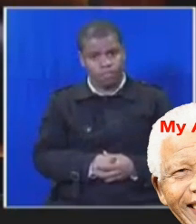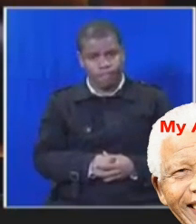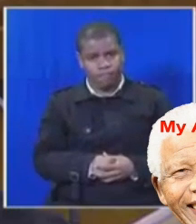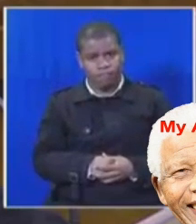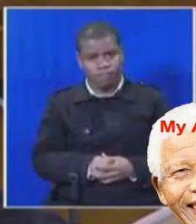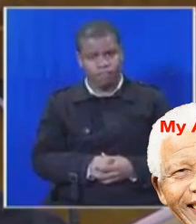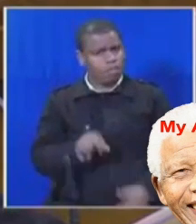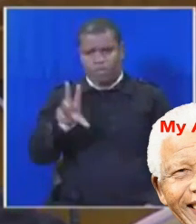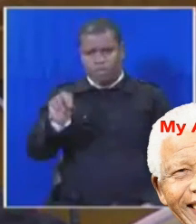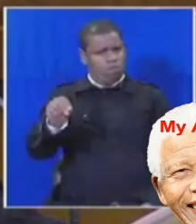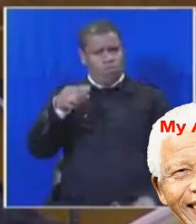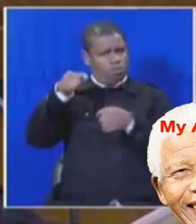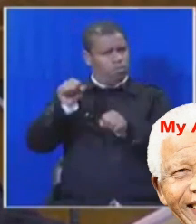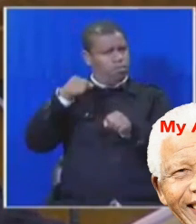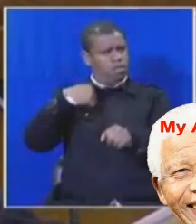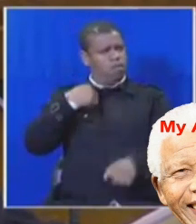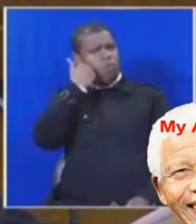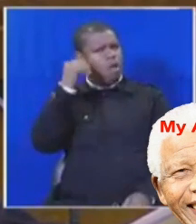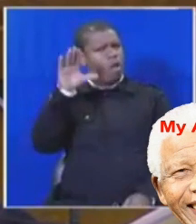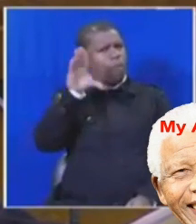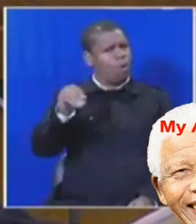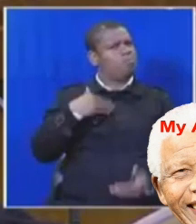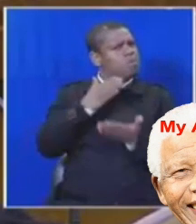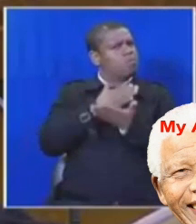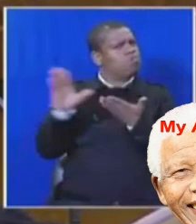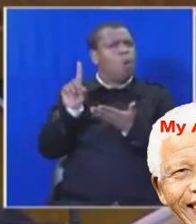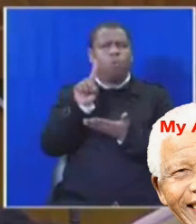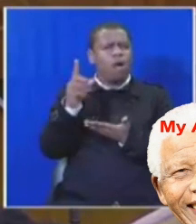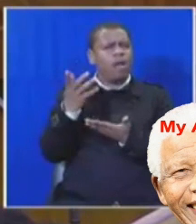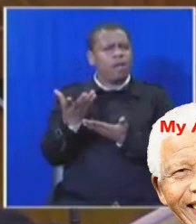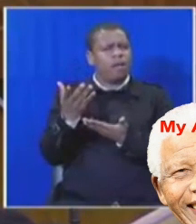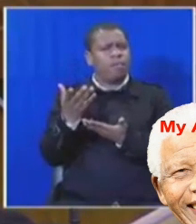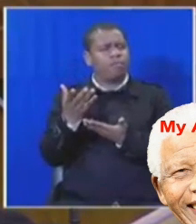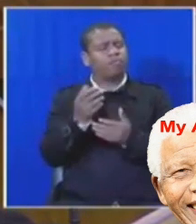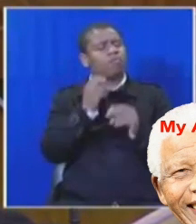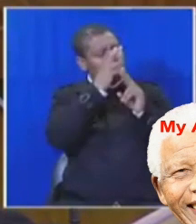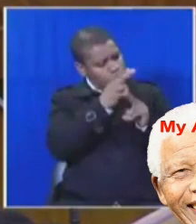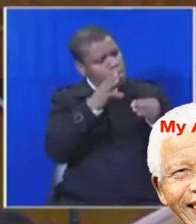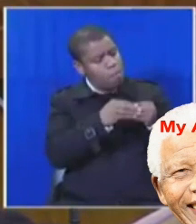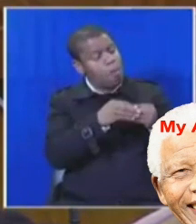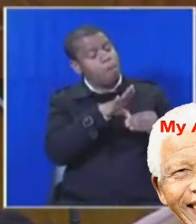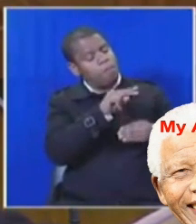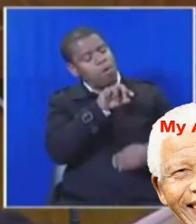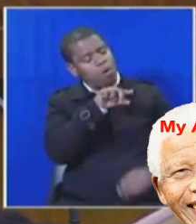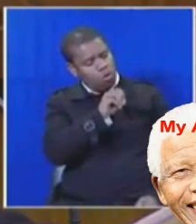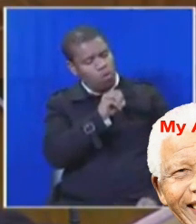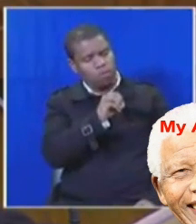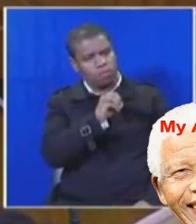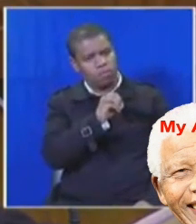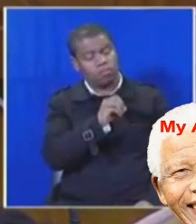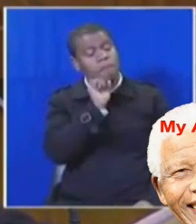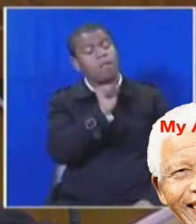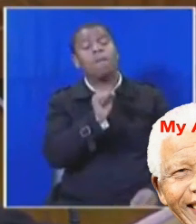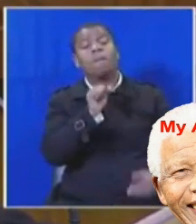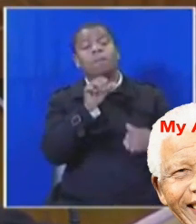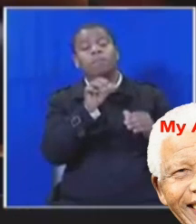No, but Chair, I want to know exactly what I must withdraw because... Honorable member, Honorable Bongo, in your